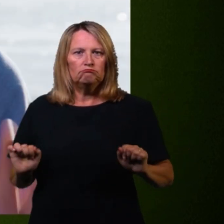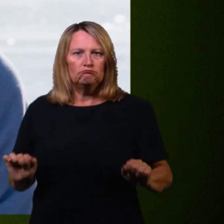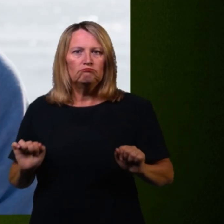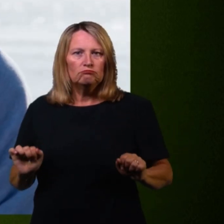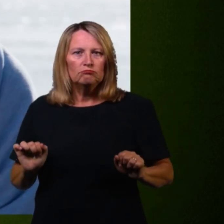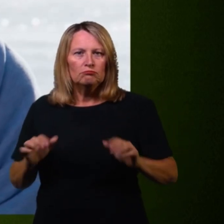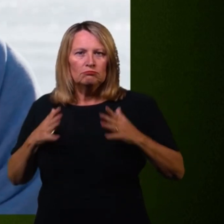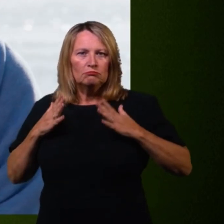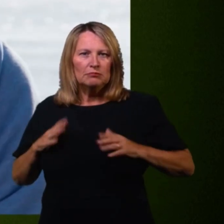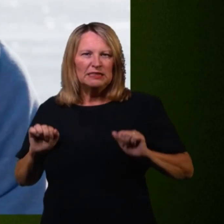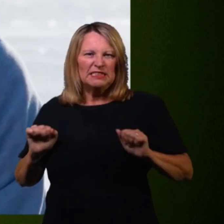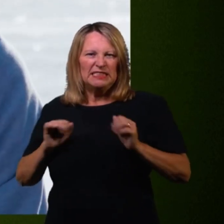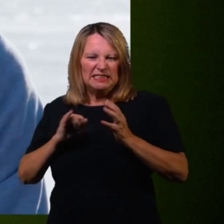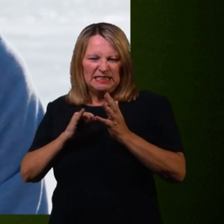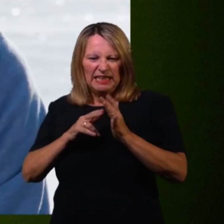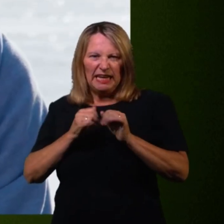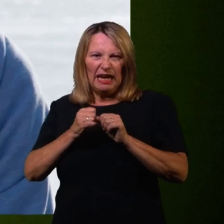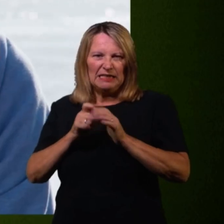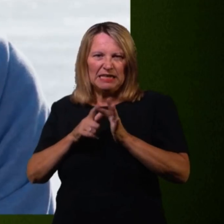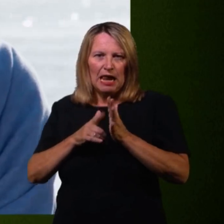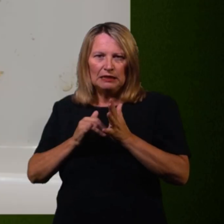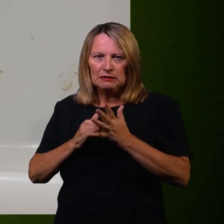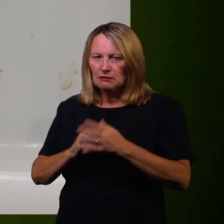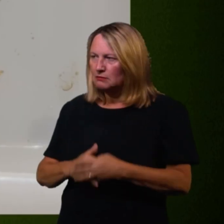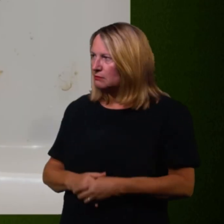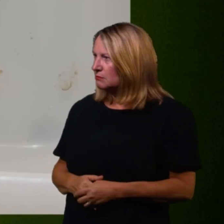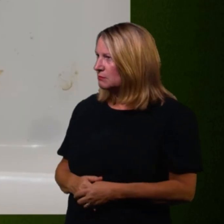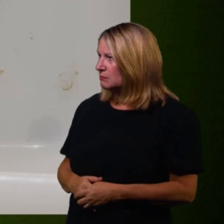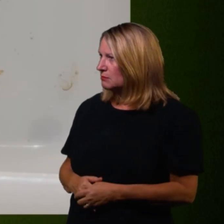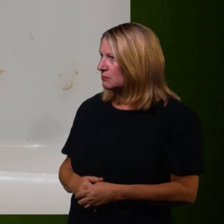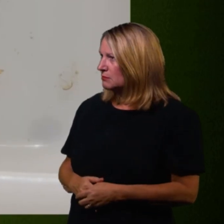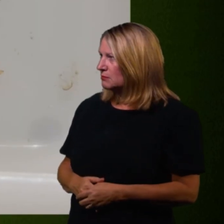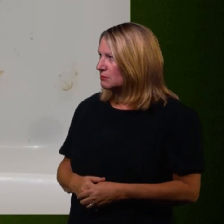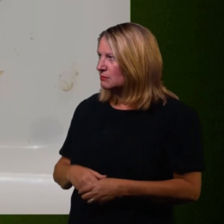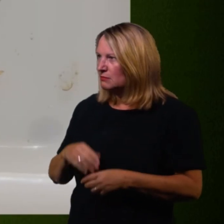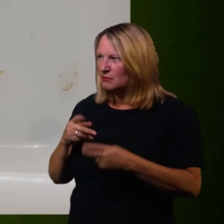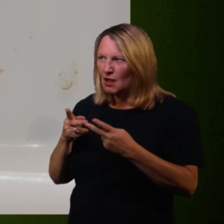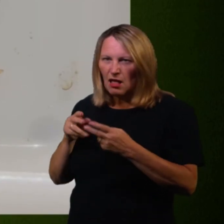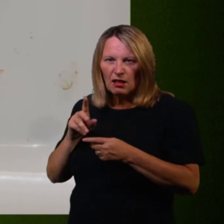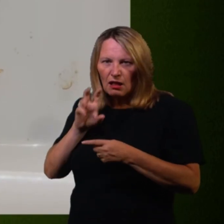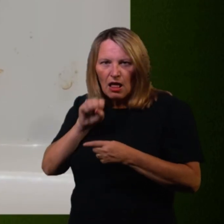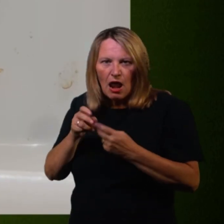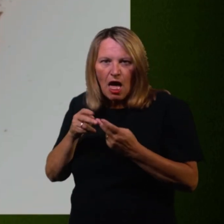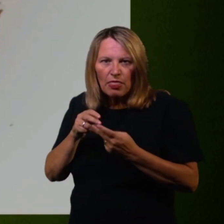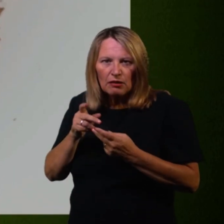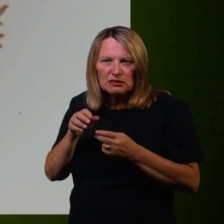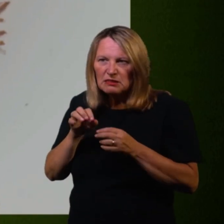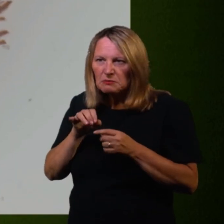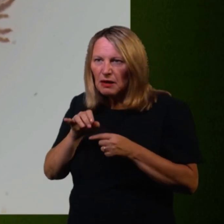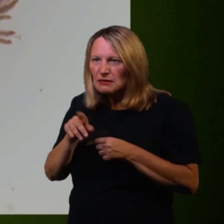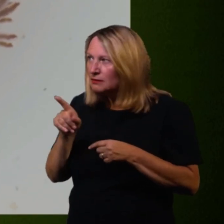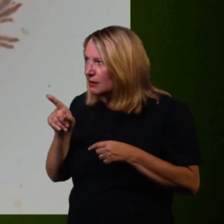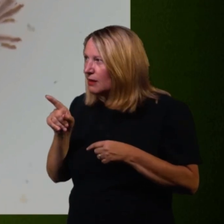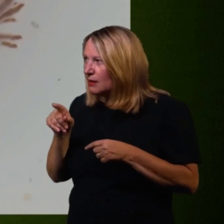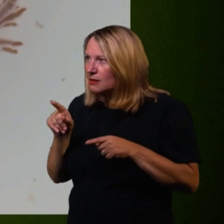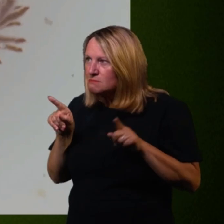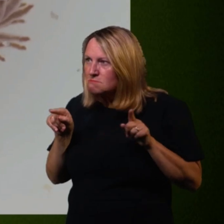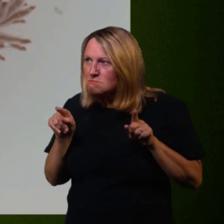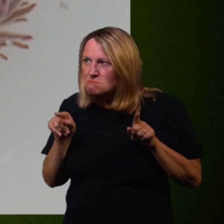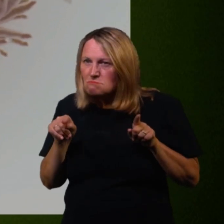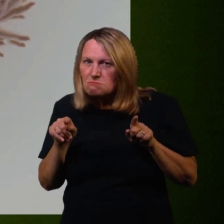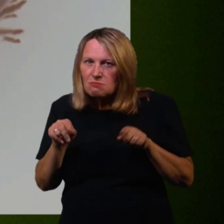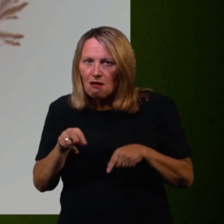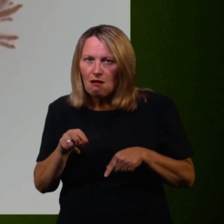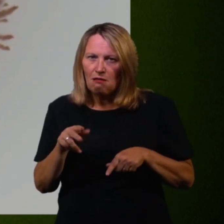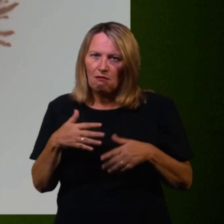a sort of a coat of stinging cells. Which they've recruited from another species. Yeah. That is brilliant. Cool. Absolutely brilliant they are. Well, what I also